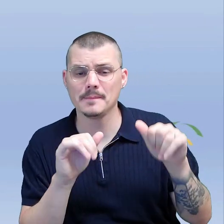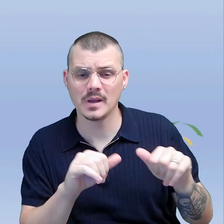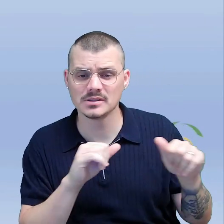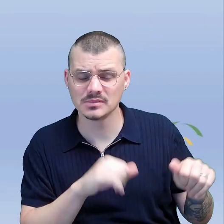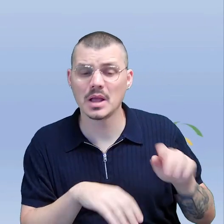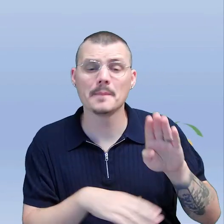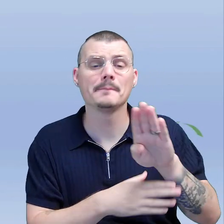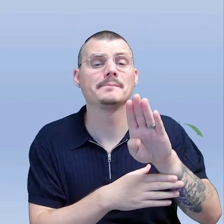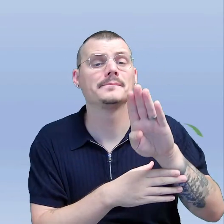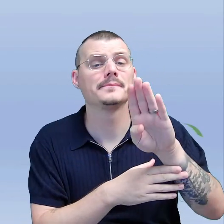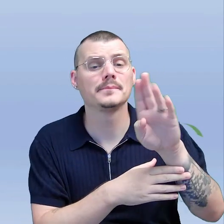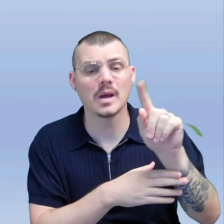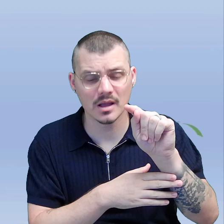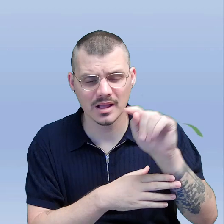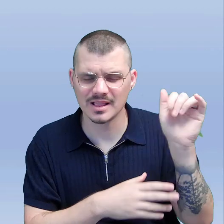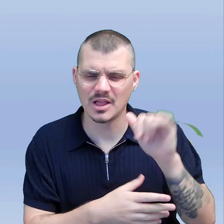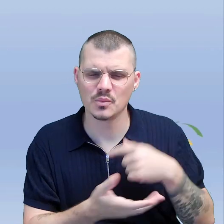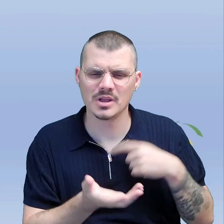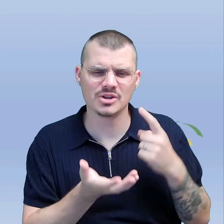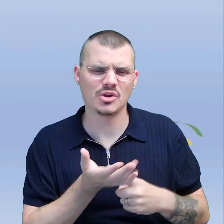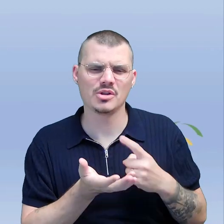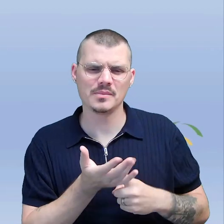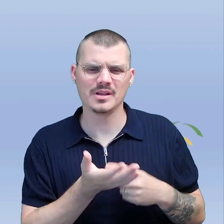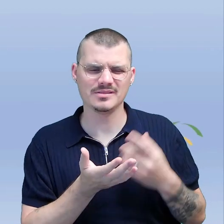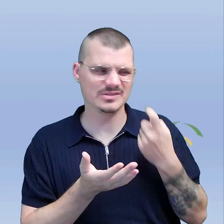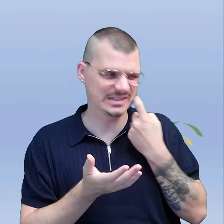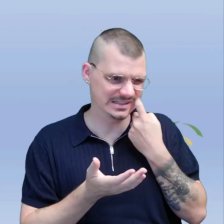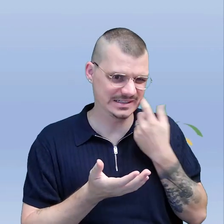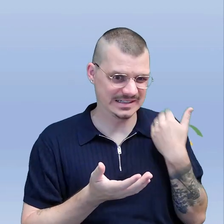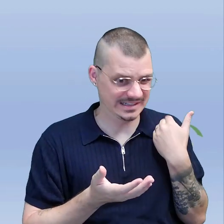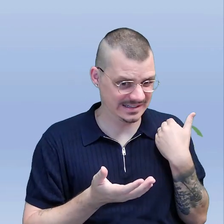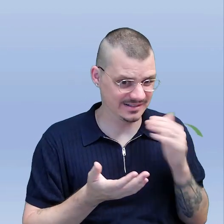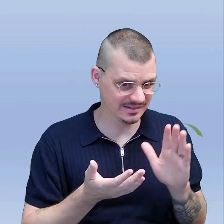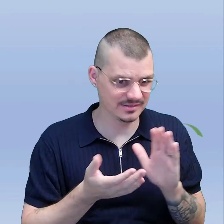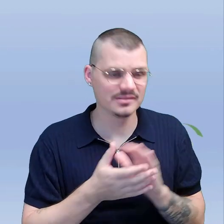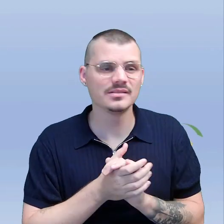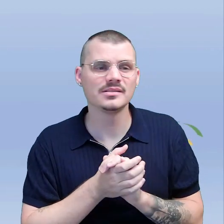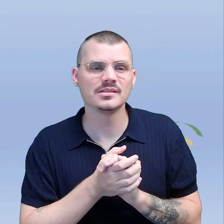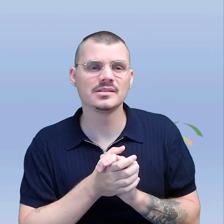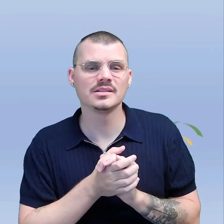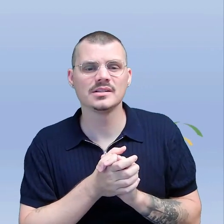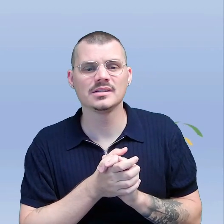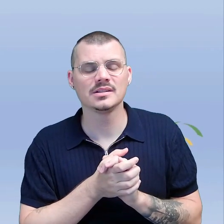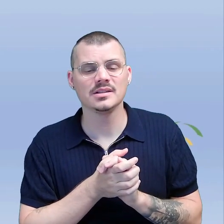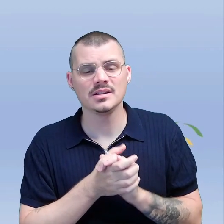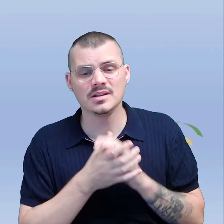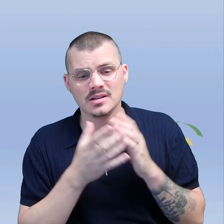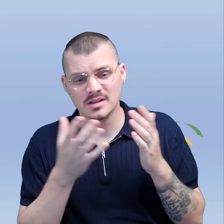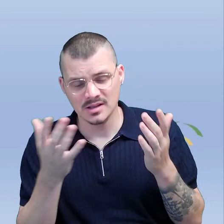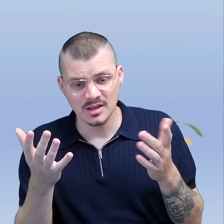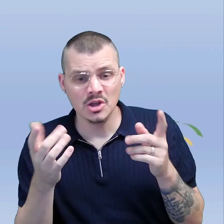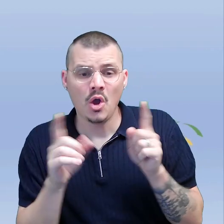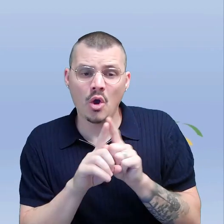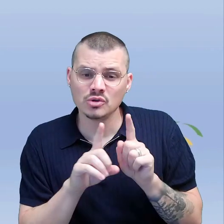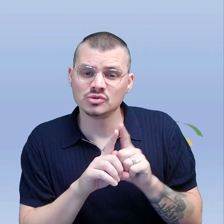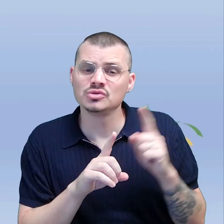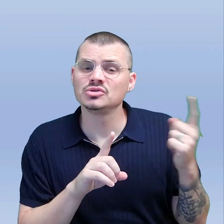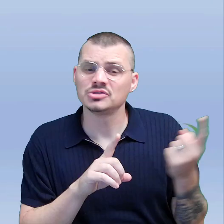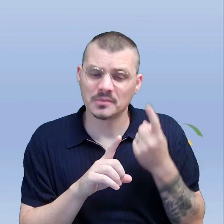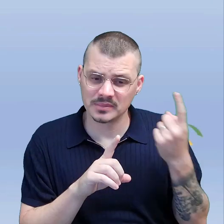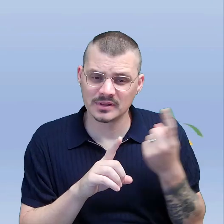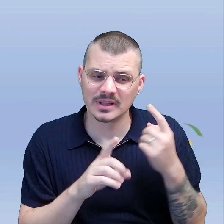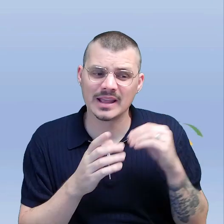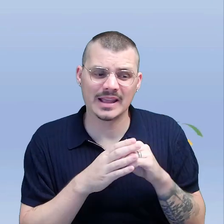that possibility. But, like we talked about a couple minutes ago, this is